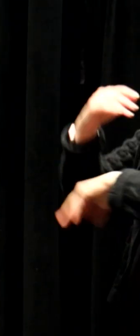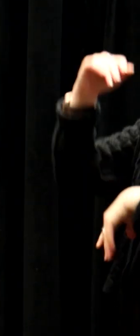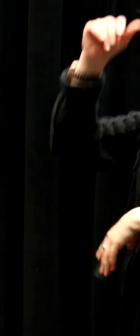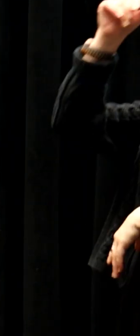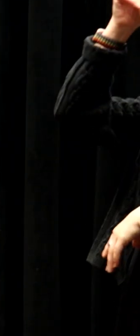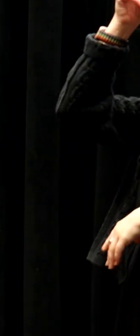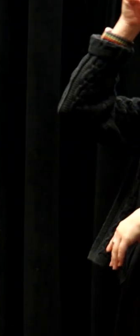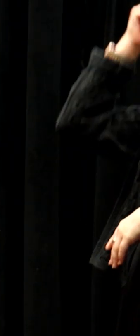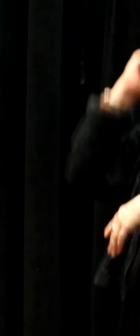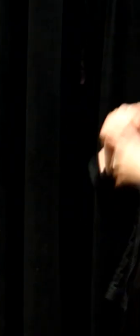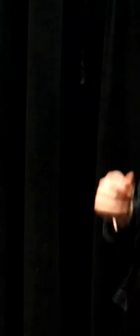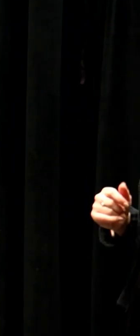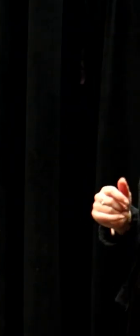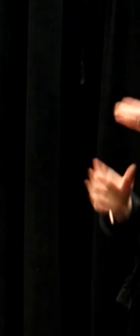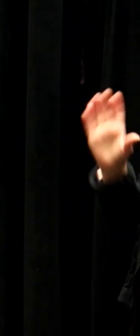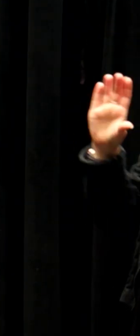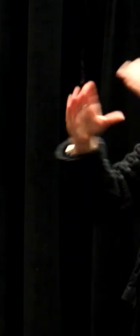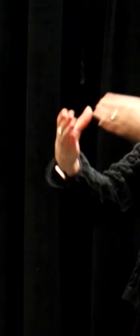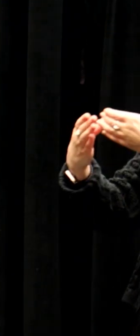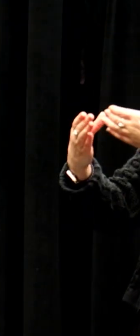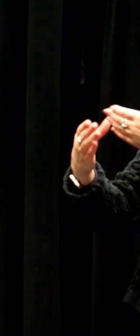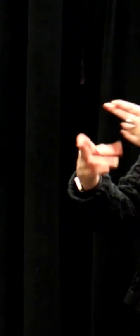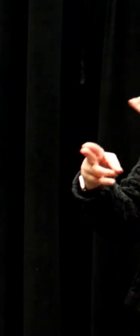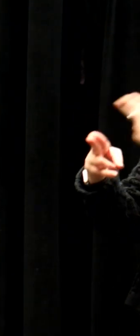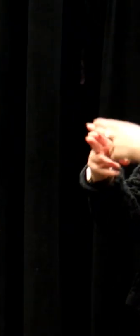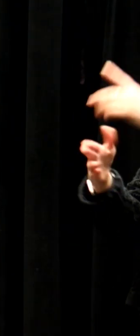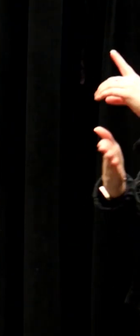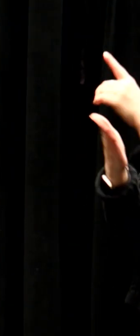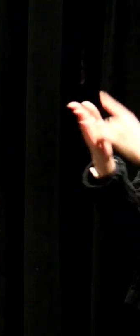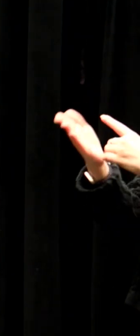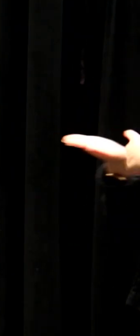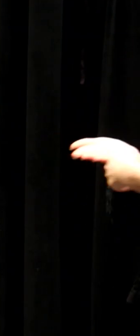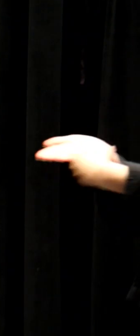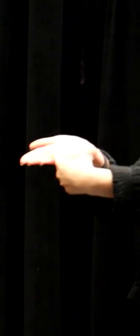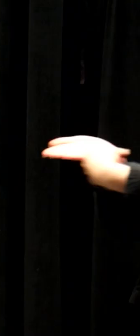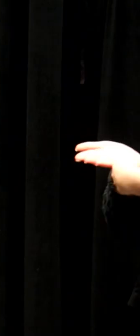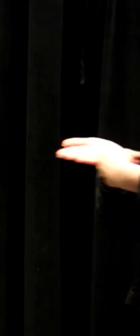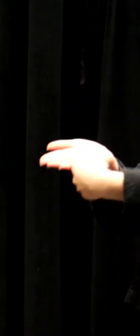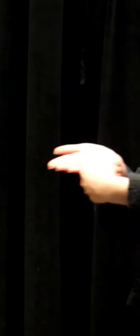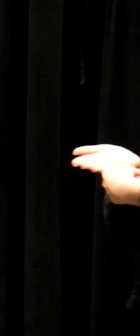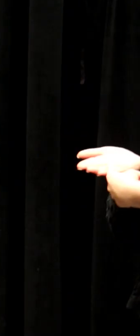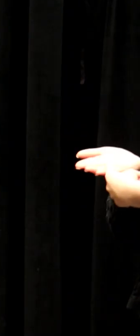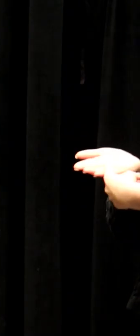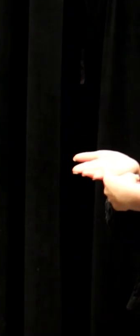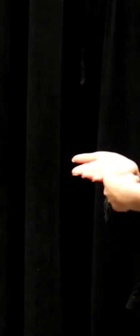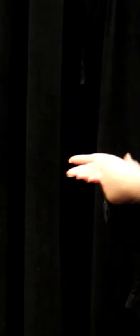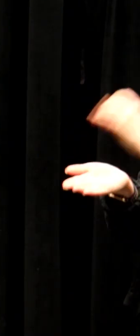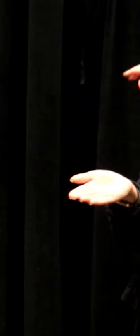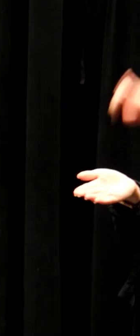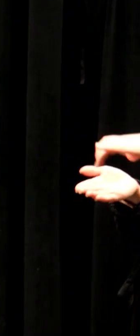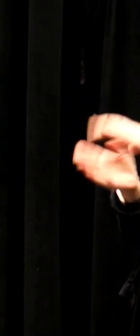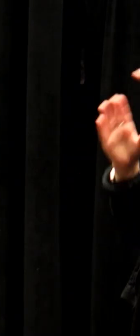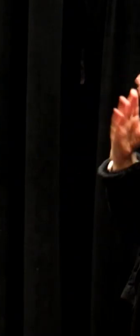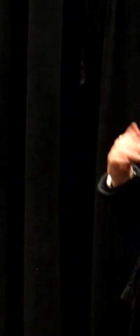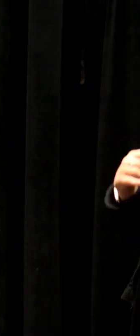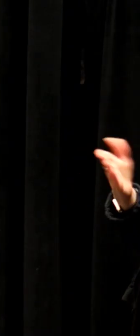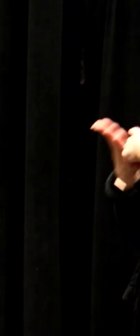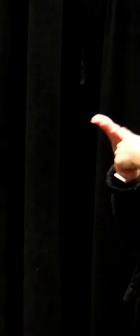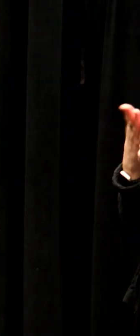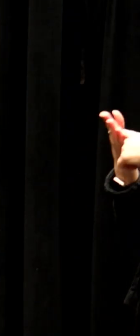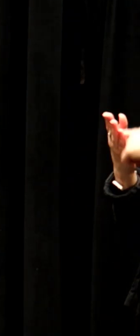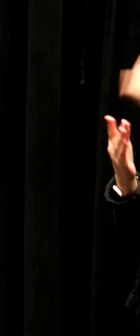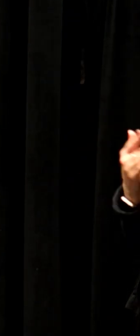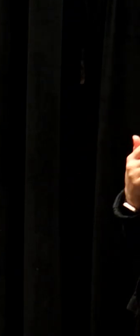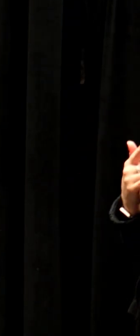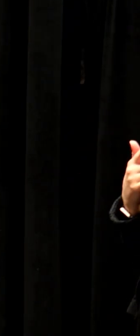that we teach is called Design Discourse. And in that course, we talk about the philosophy of